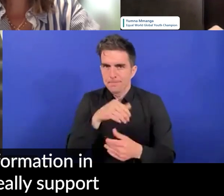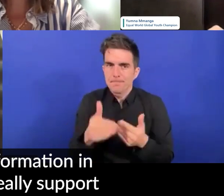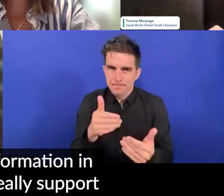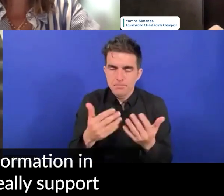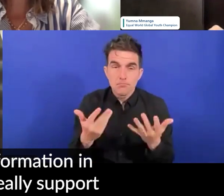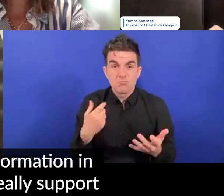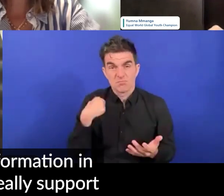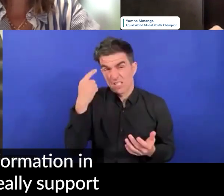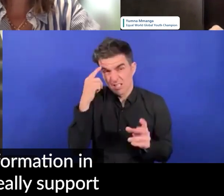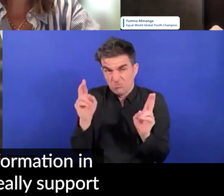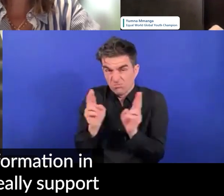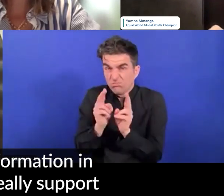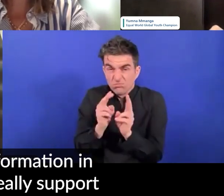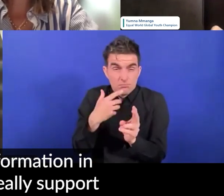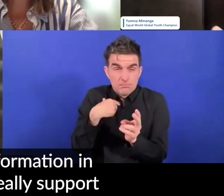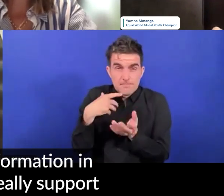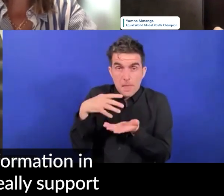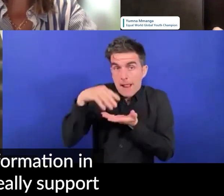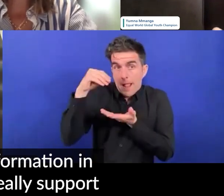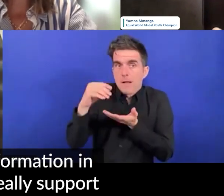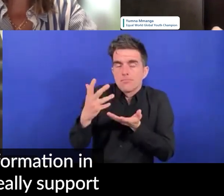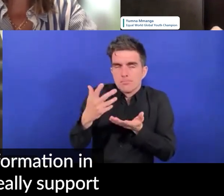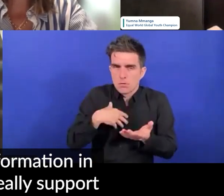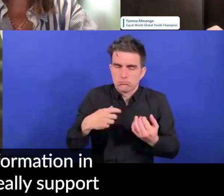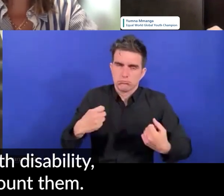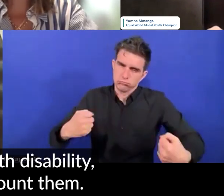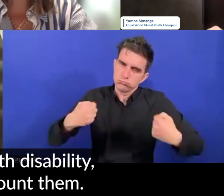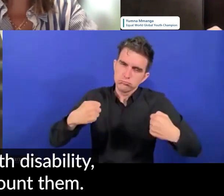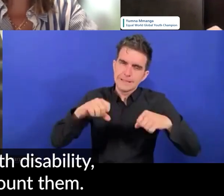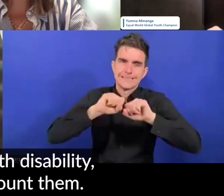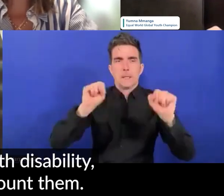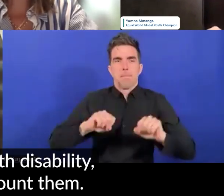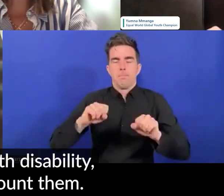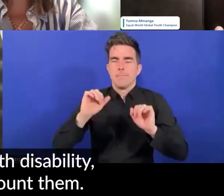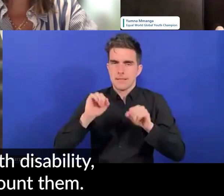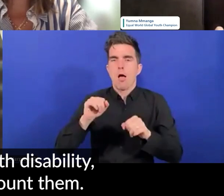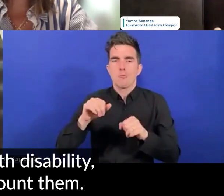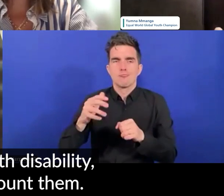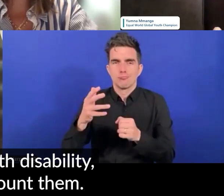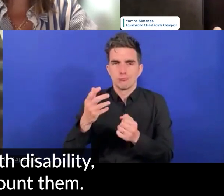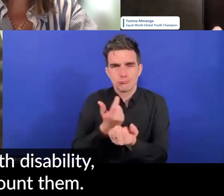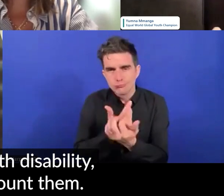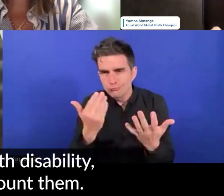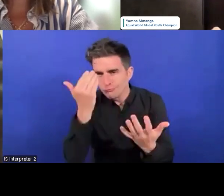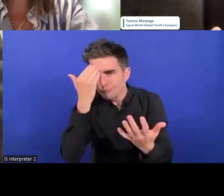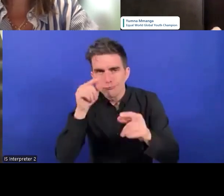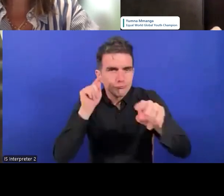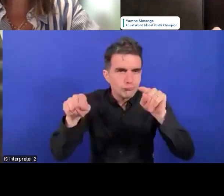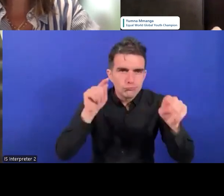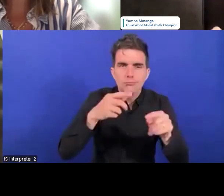collect and use information in ways that really support learners with disability, not just count